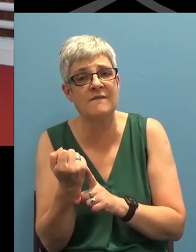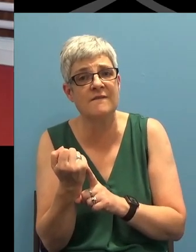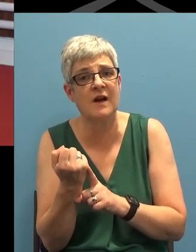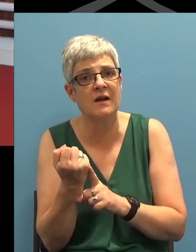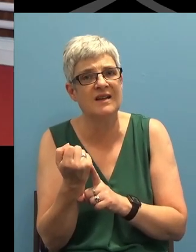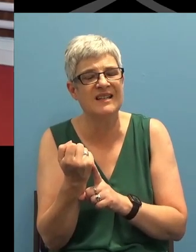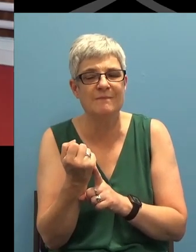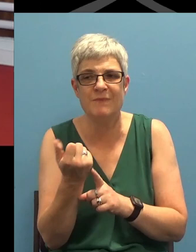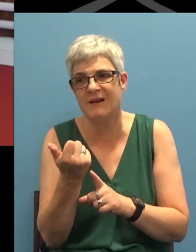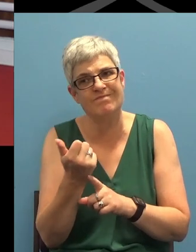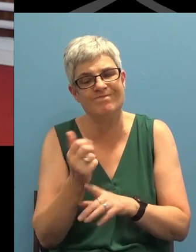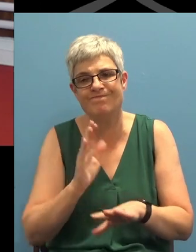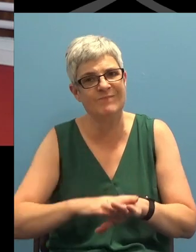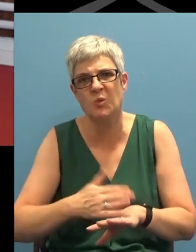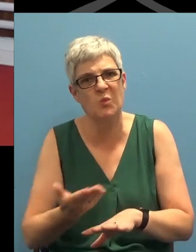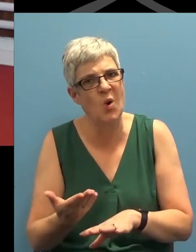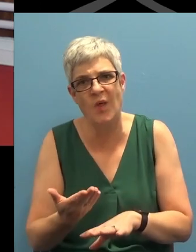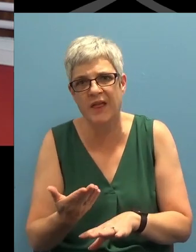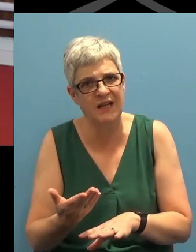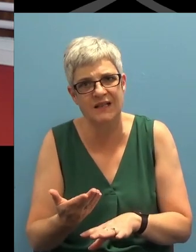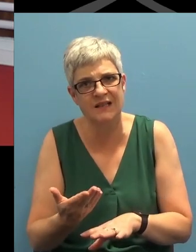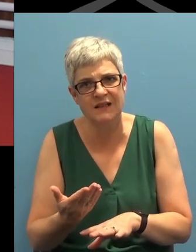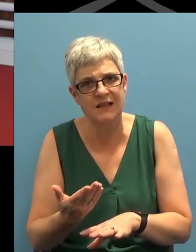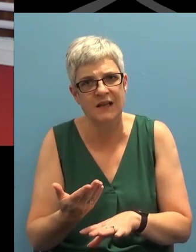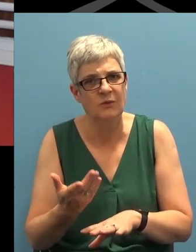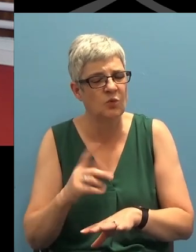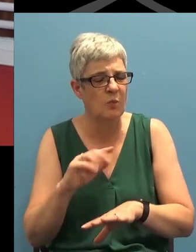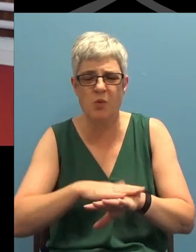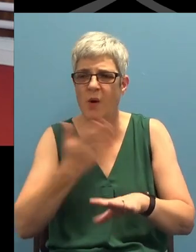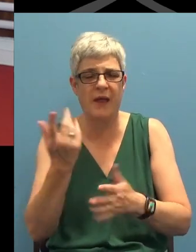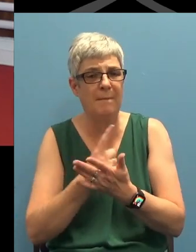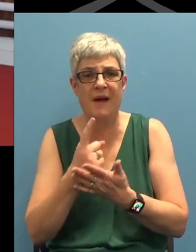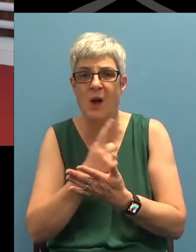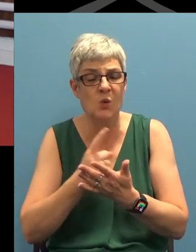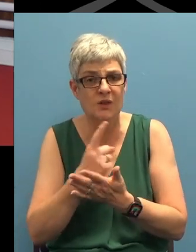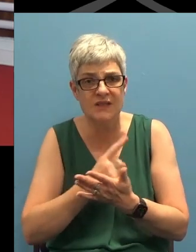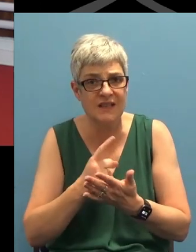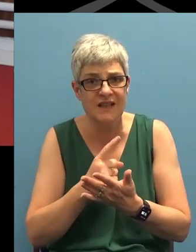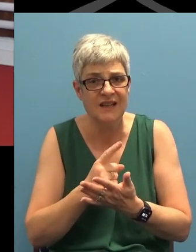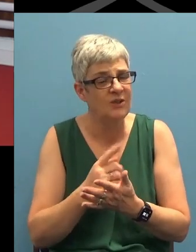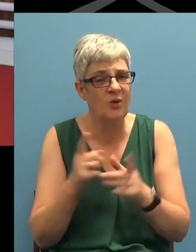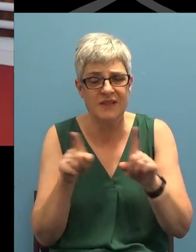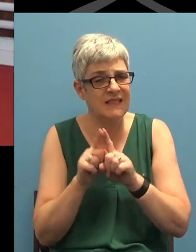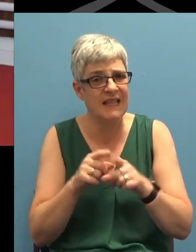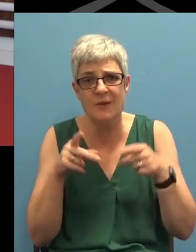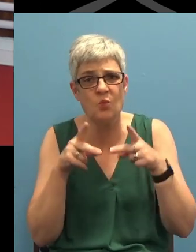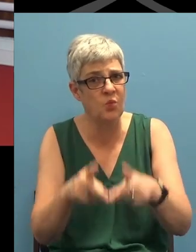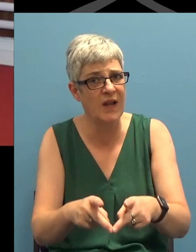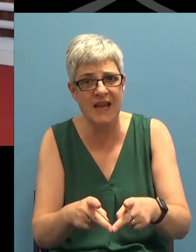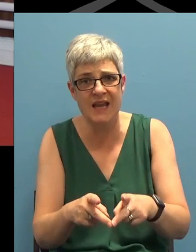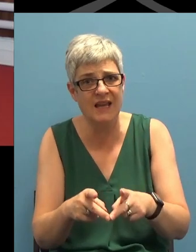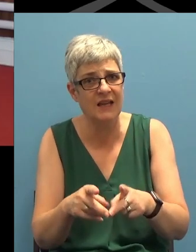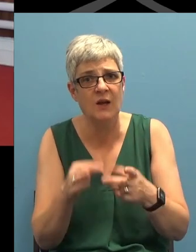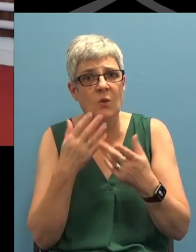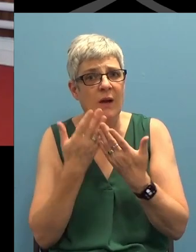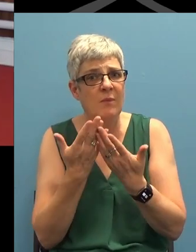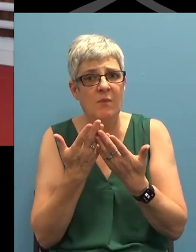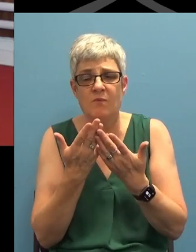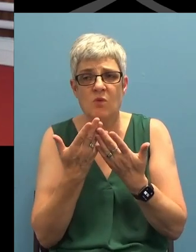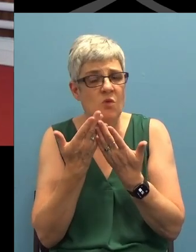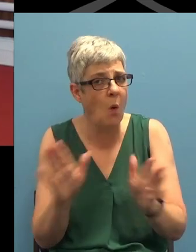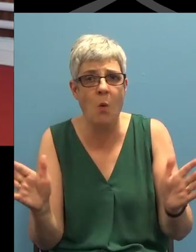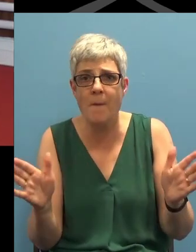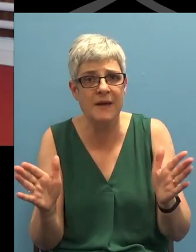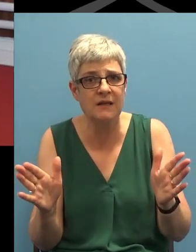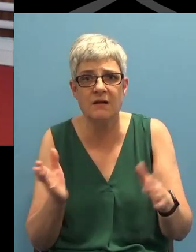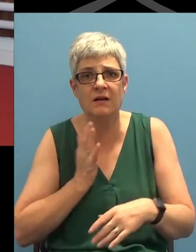Except we don't bother with it. We don't bother about it in anything like the same way we do when we're not open on Sunday